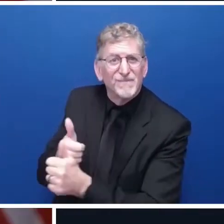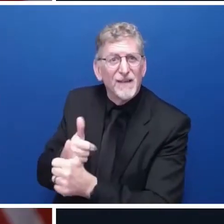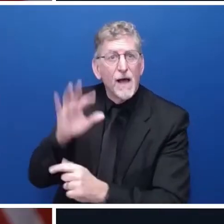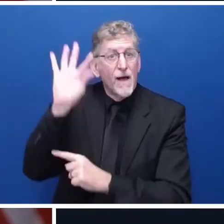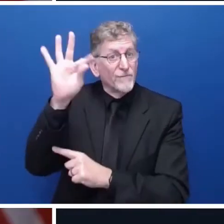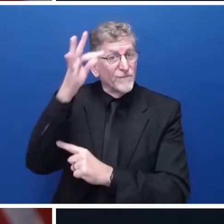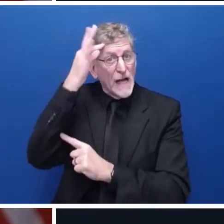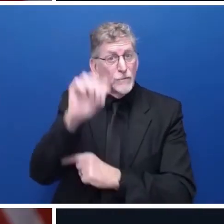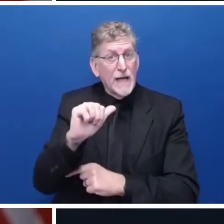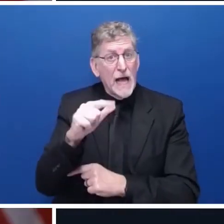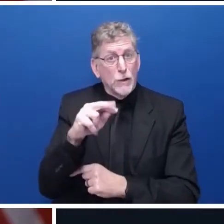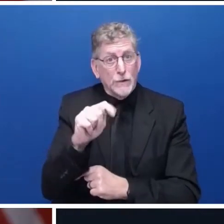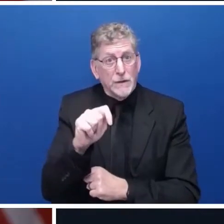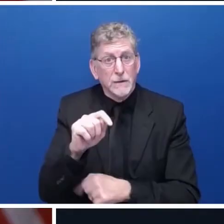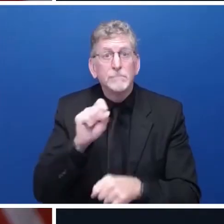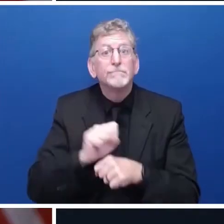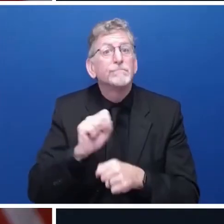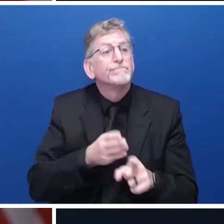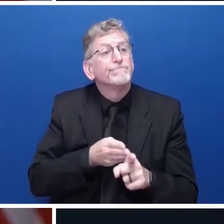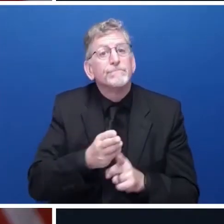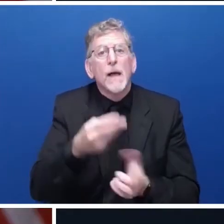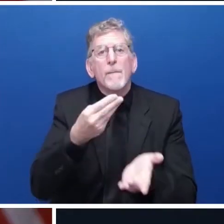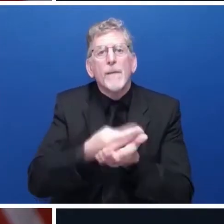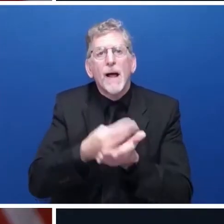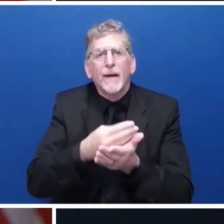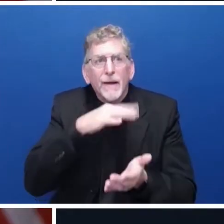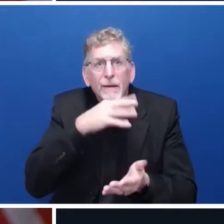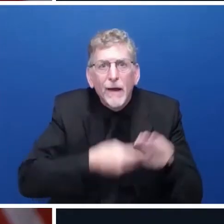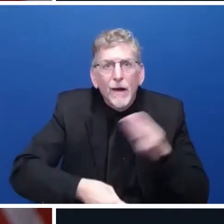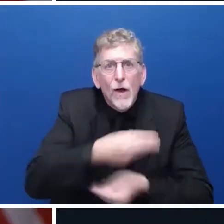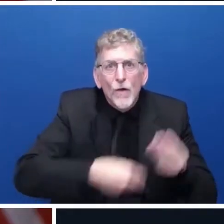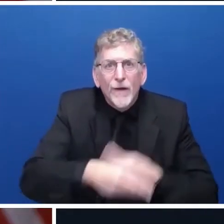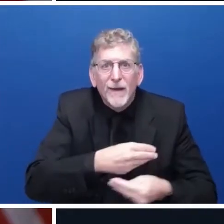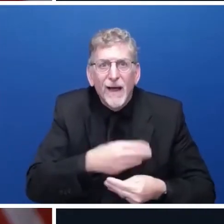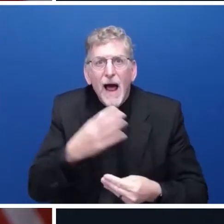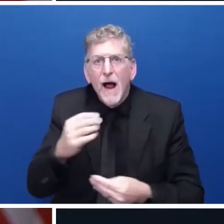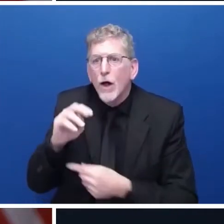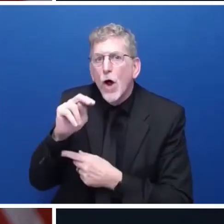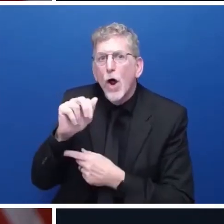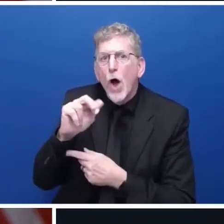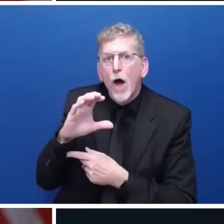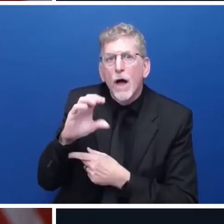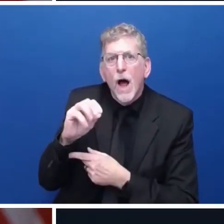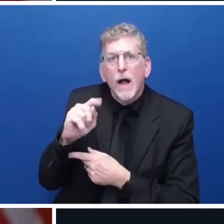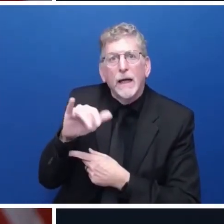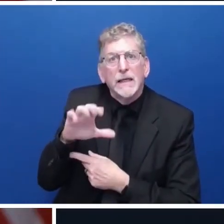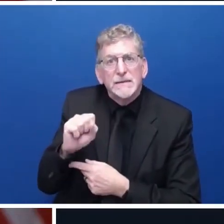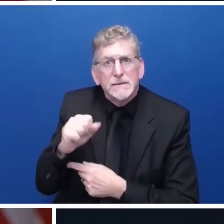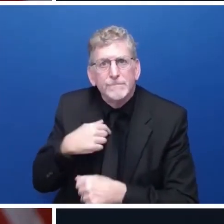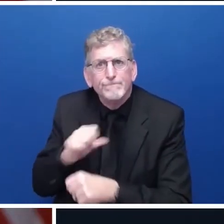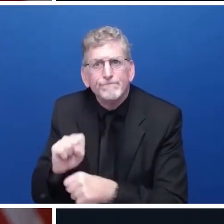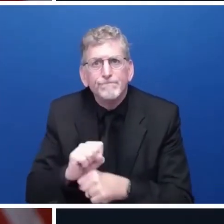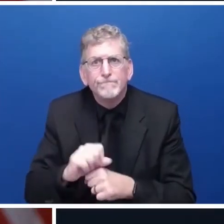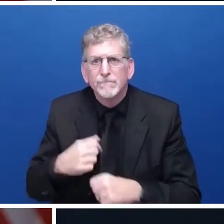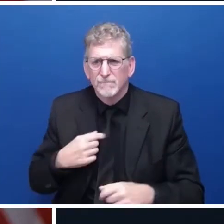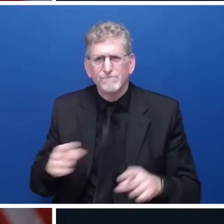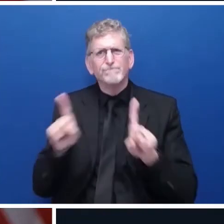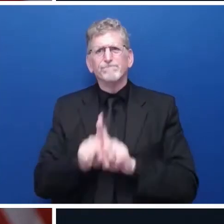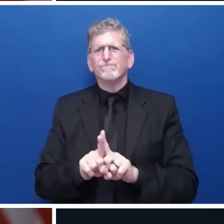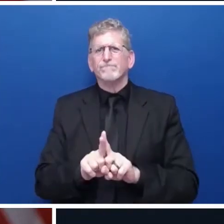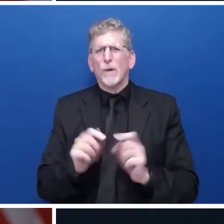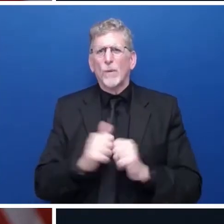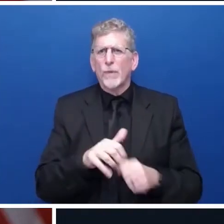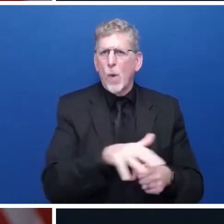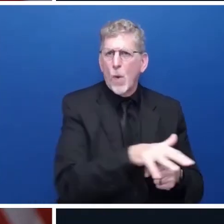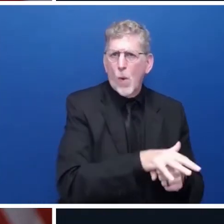community safe and to uphold and enforce the law. Law enforcement officers across the country know that it is